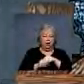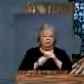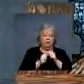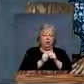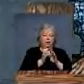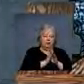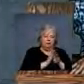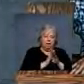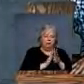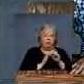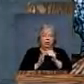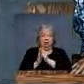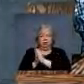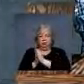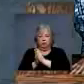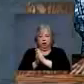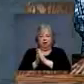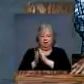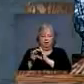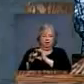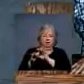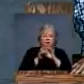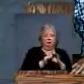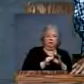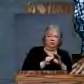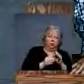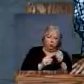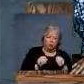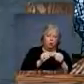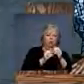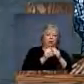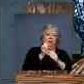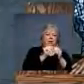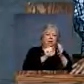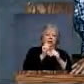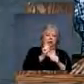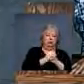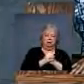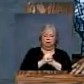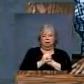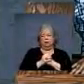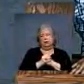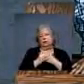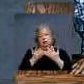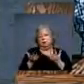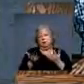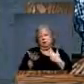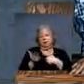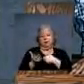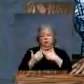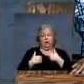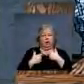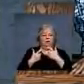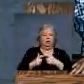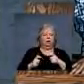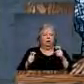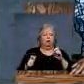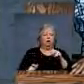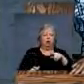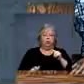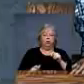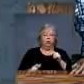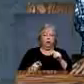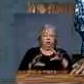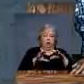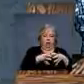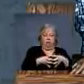the traffic that comes along with that. So we have a large apartment complex